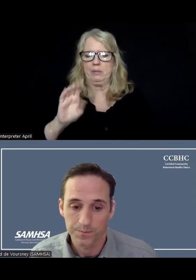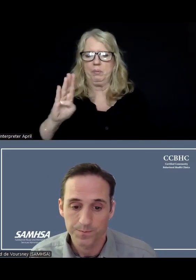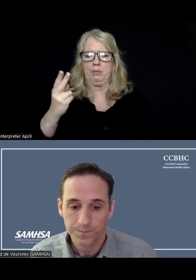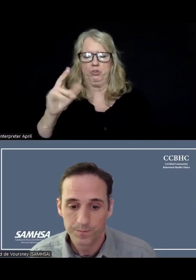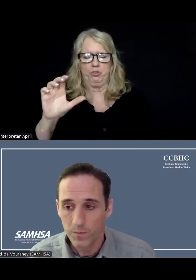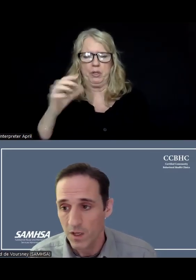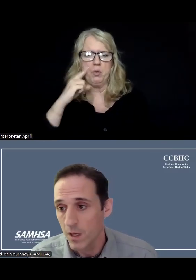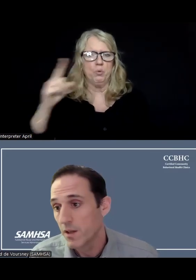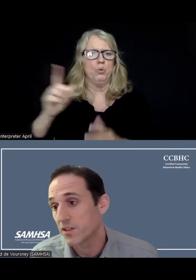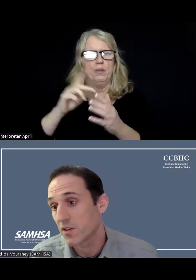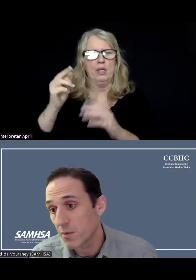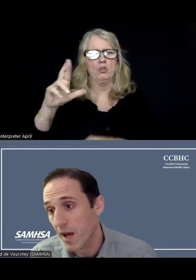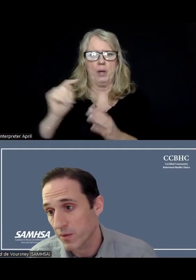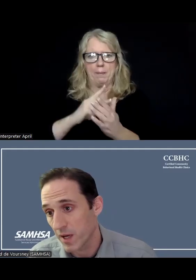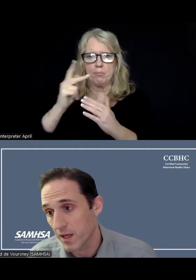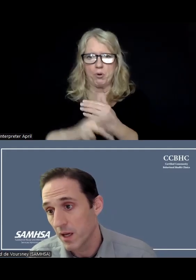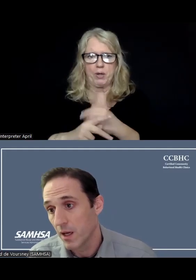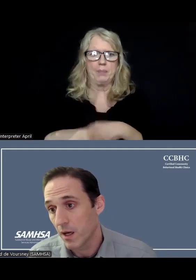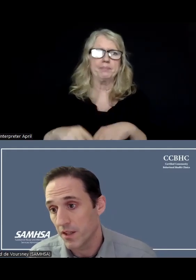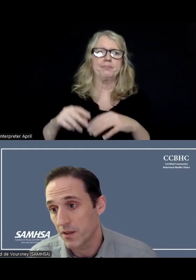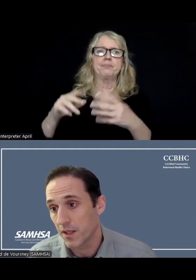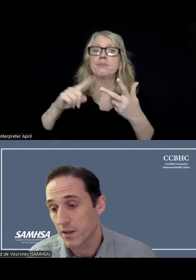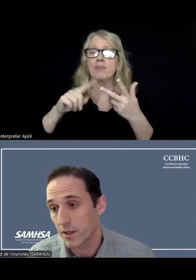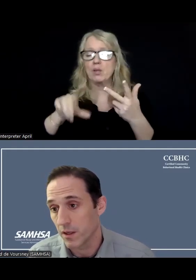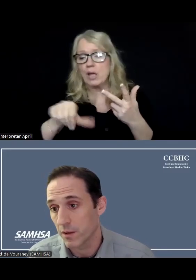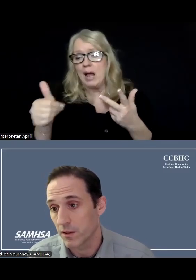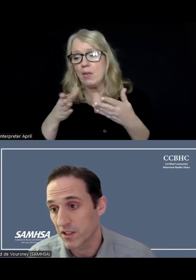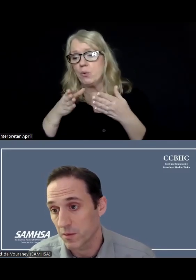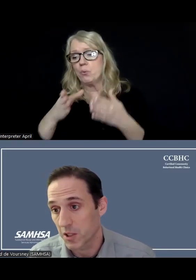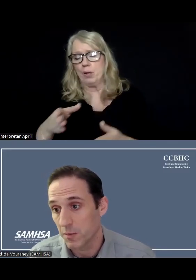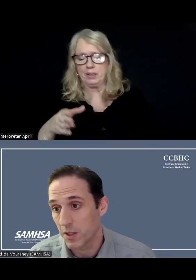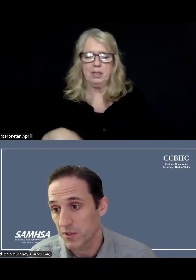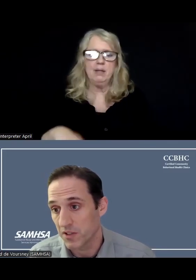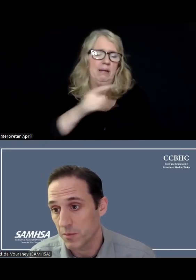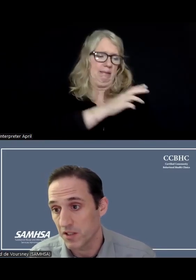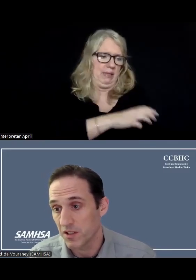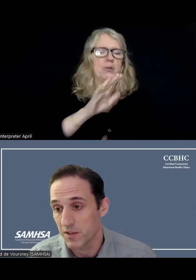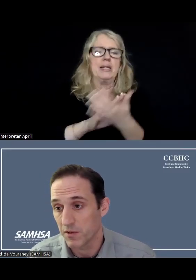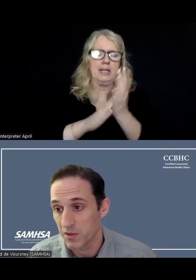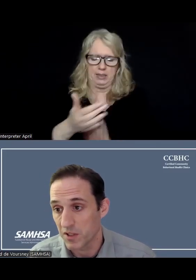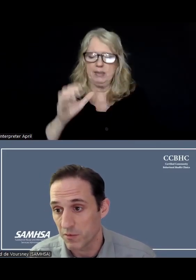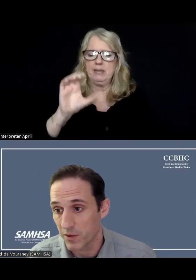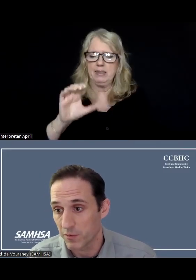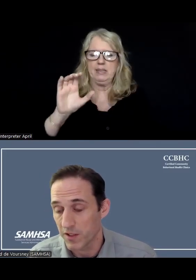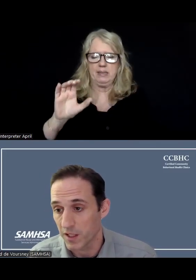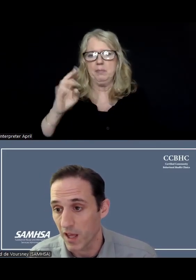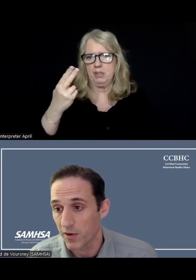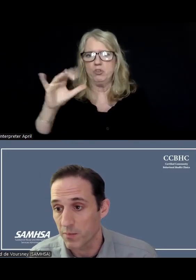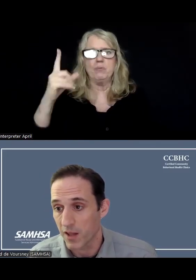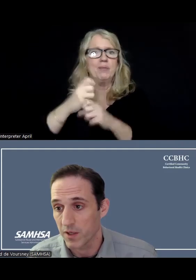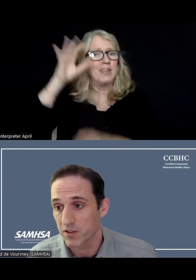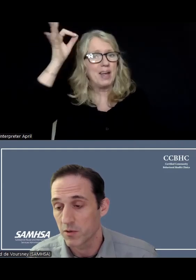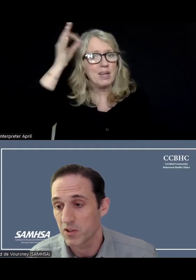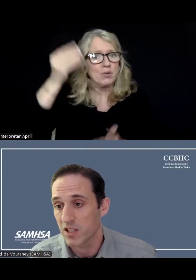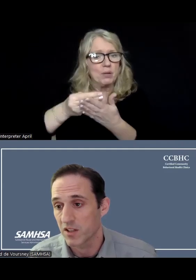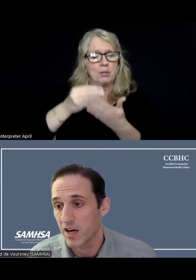program. There's a third pathway that clinics can become CCBHCs and receive federal funding. And that